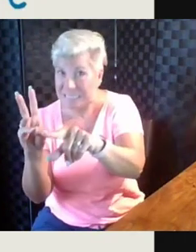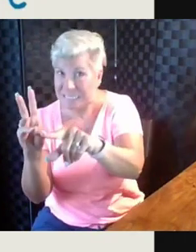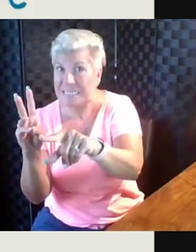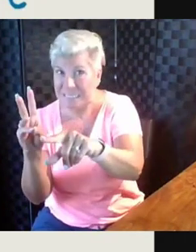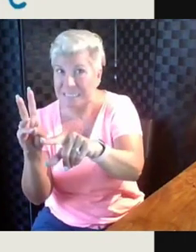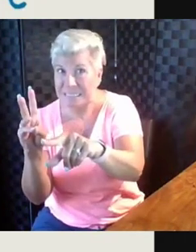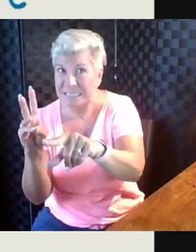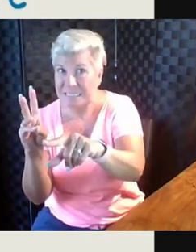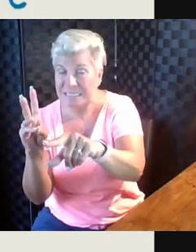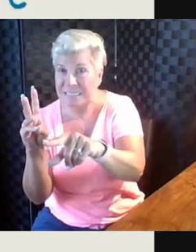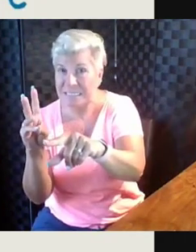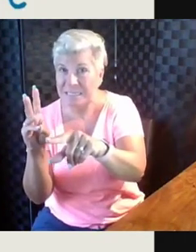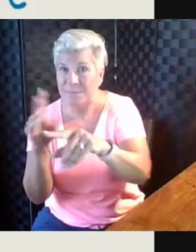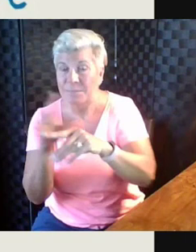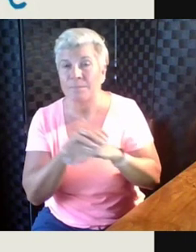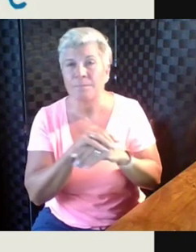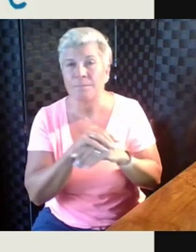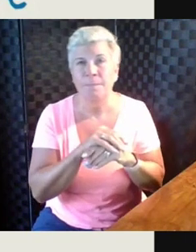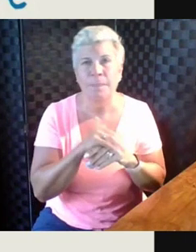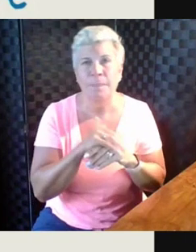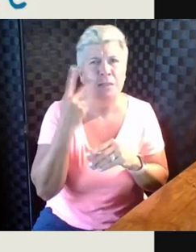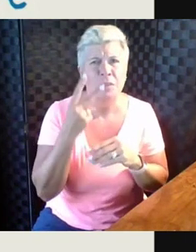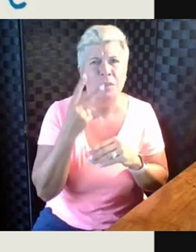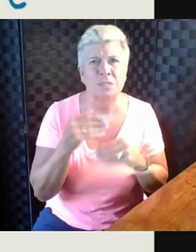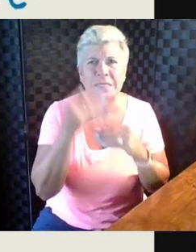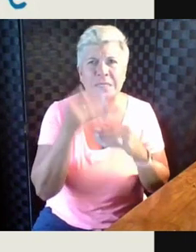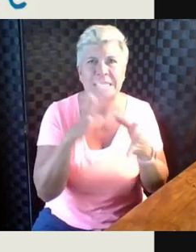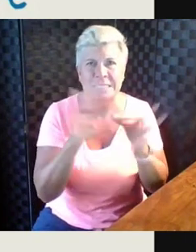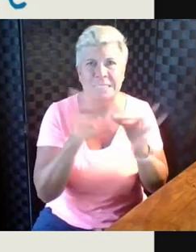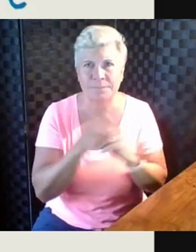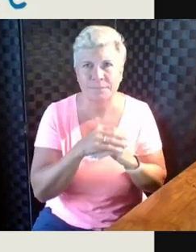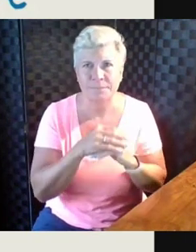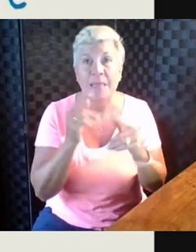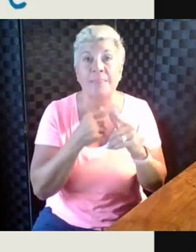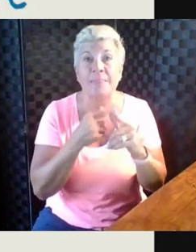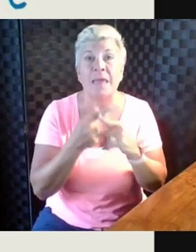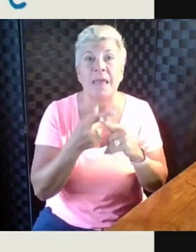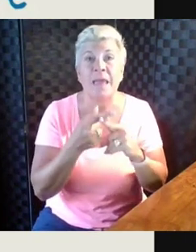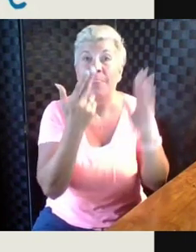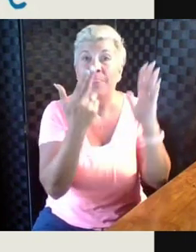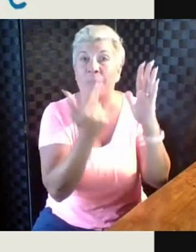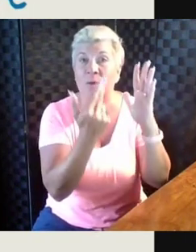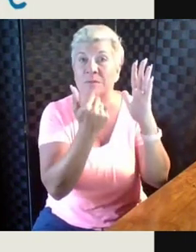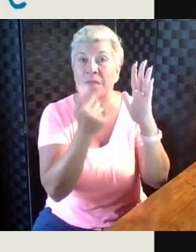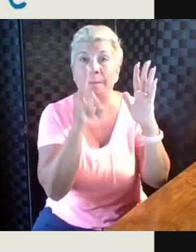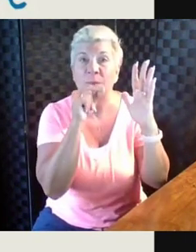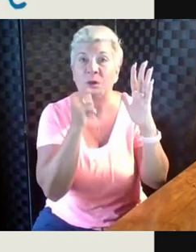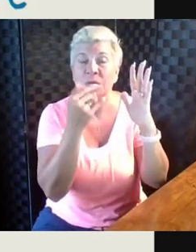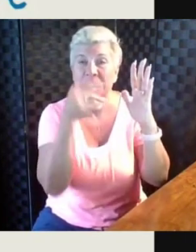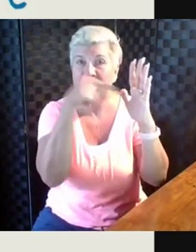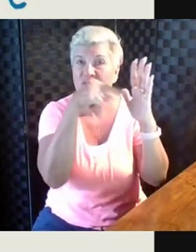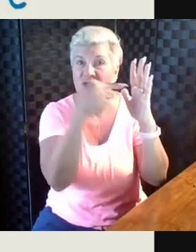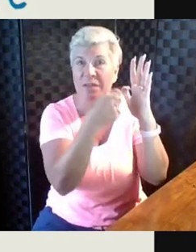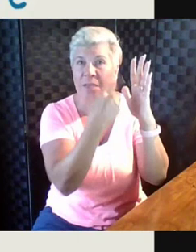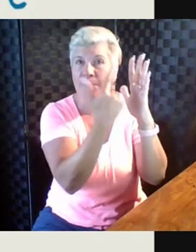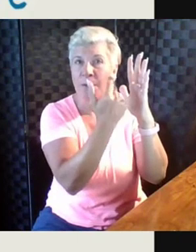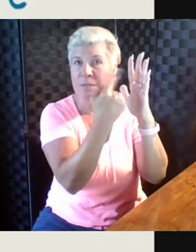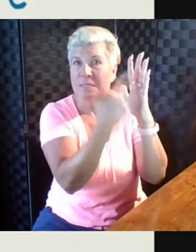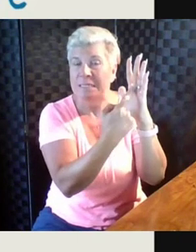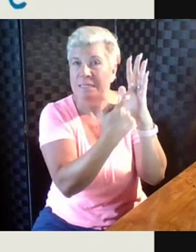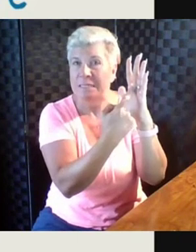the inside of it. Let's look at the next chunk. Then there were 13 birds in the tree.